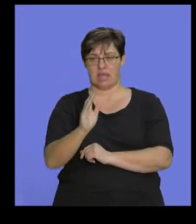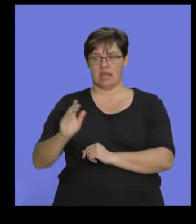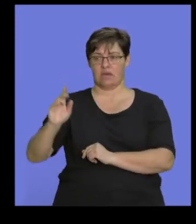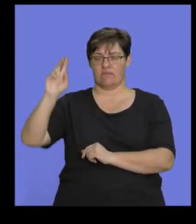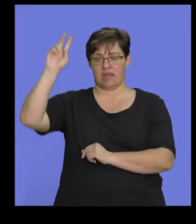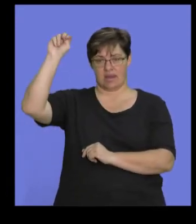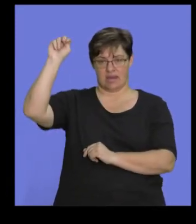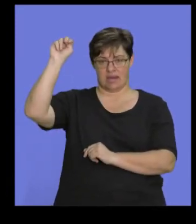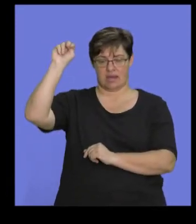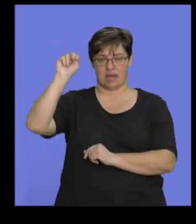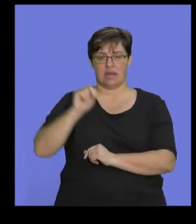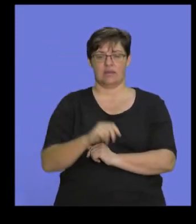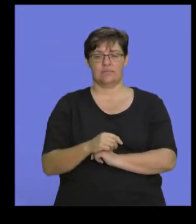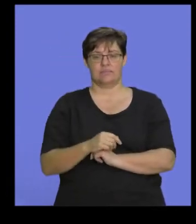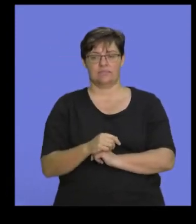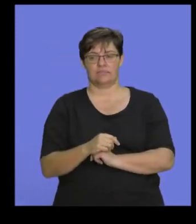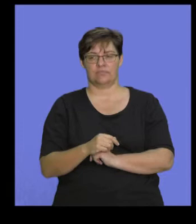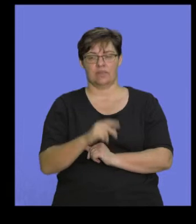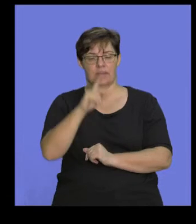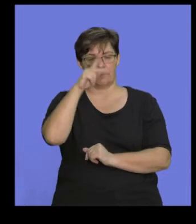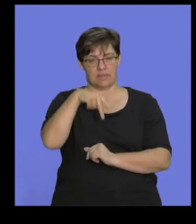N. My P is